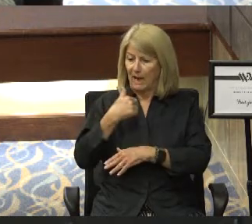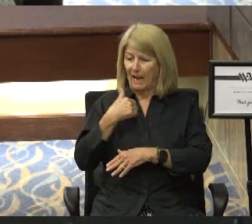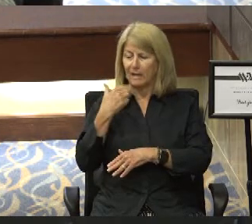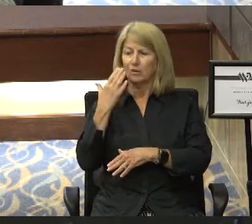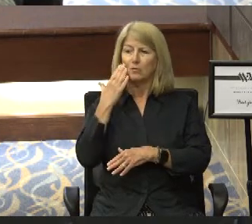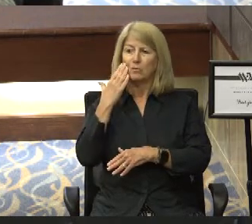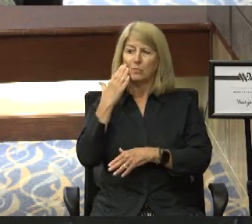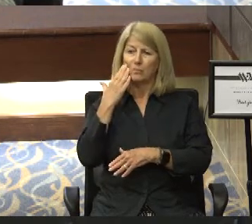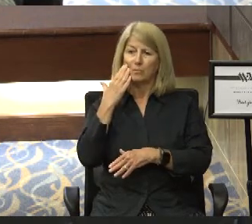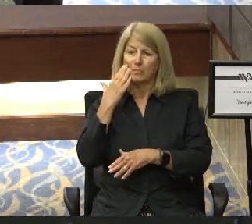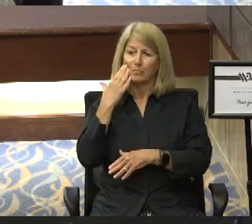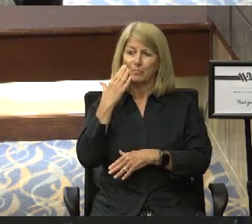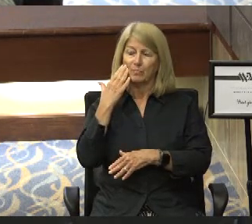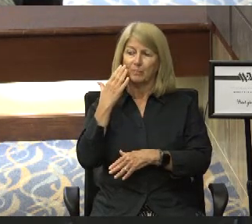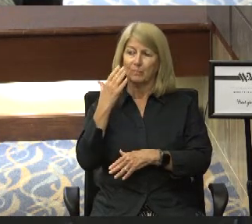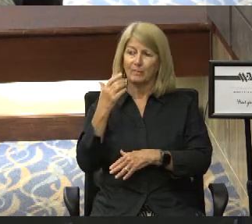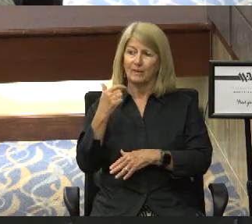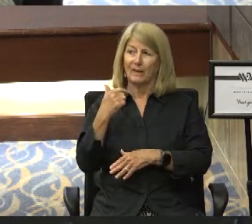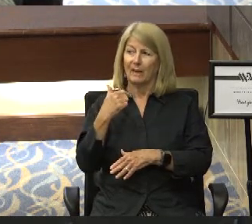am,